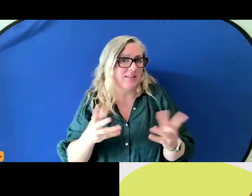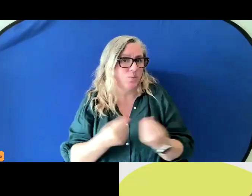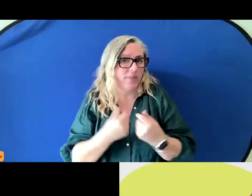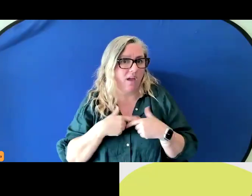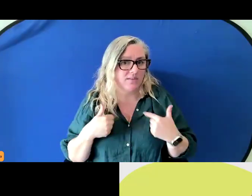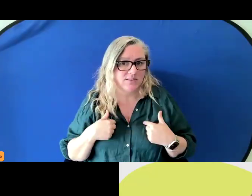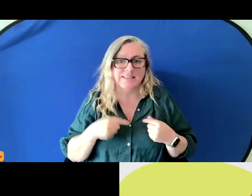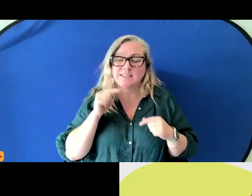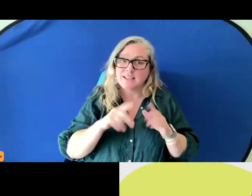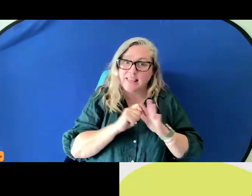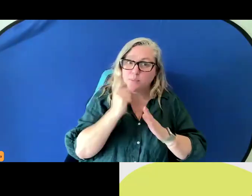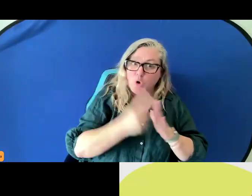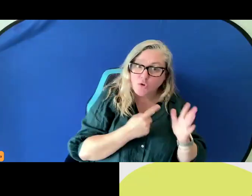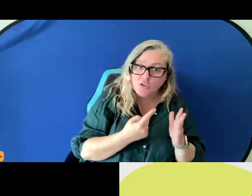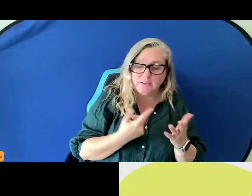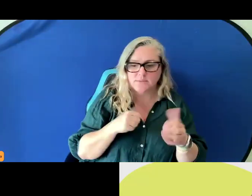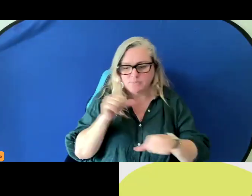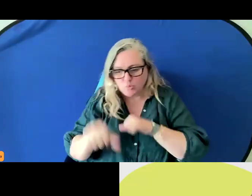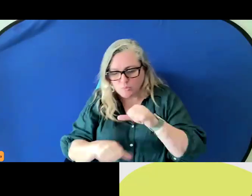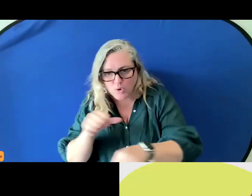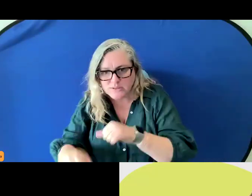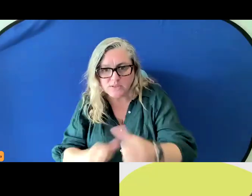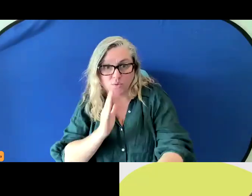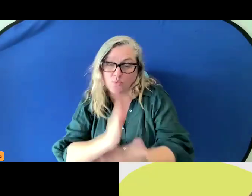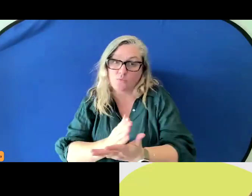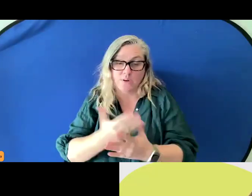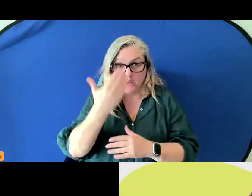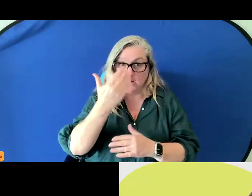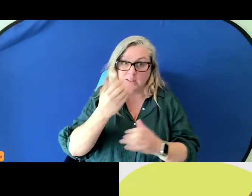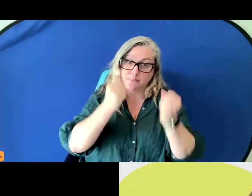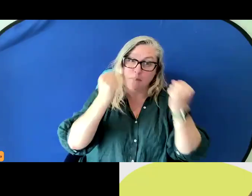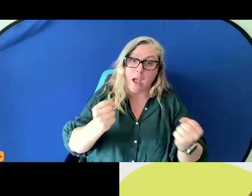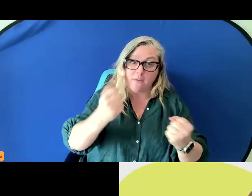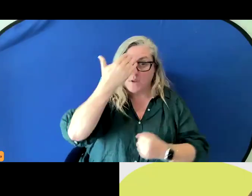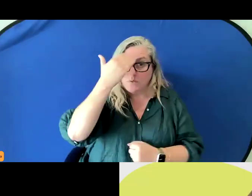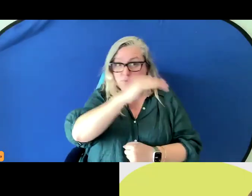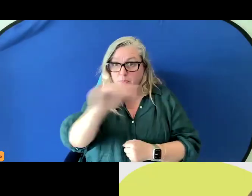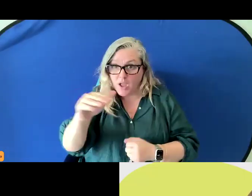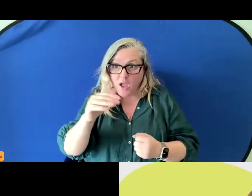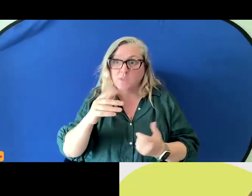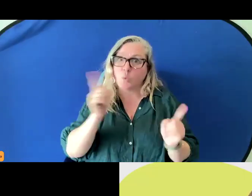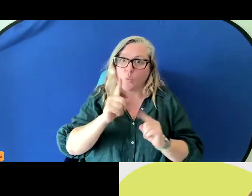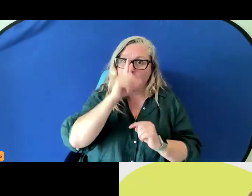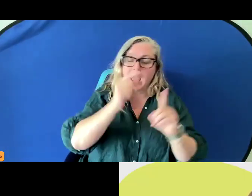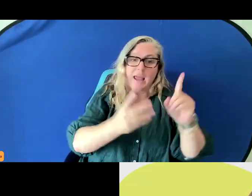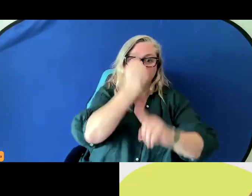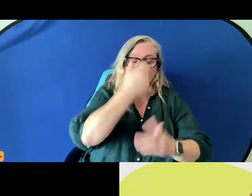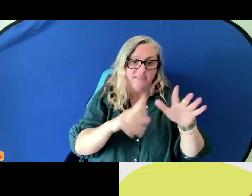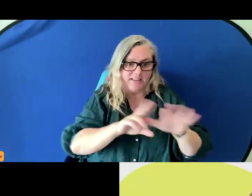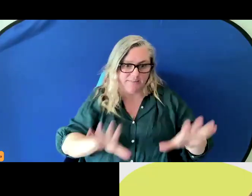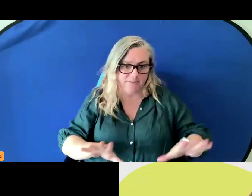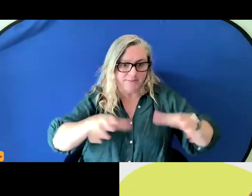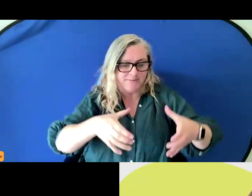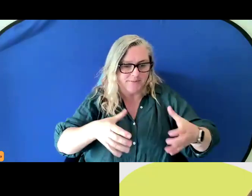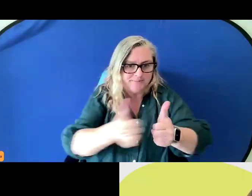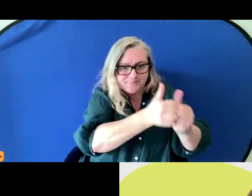This project and process has been such a powerful reminder of what's possible when we come together, when lived experience, creativity,